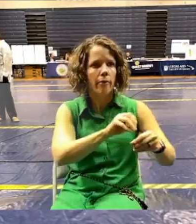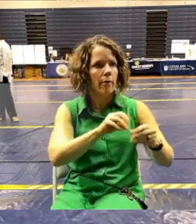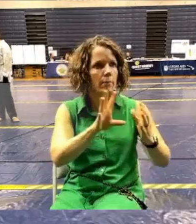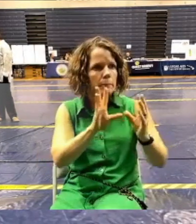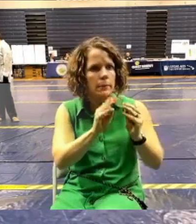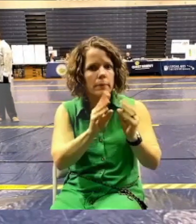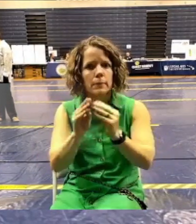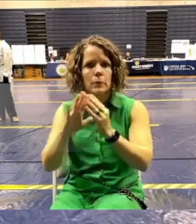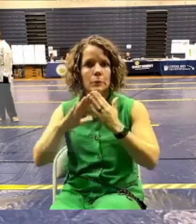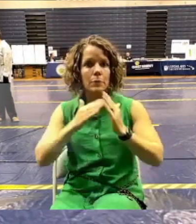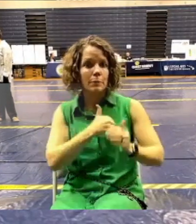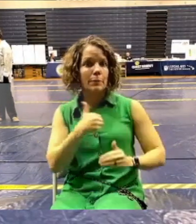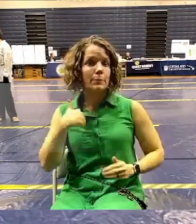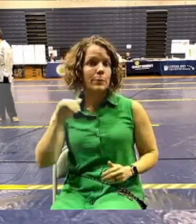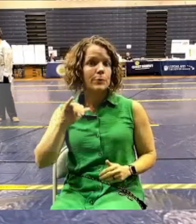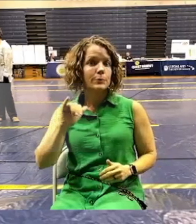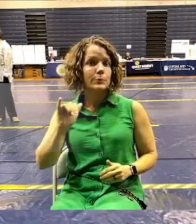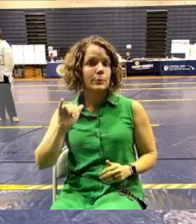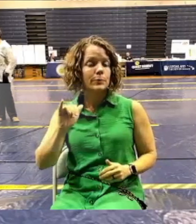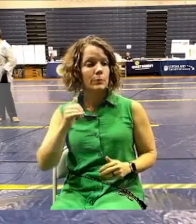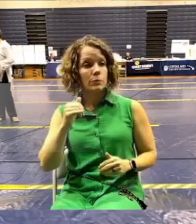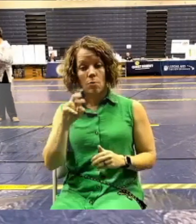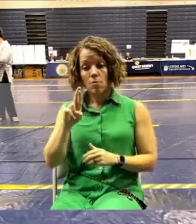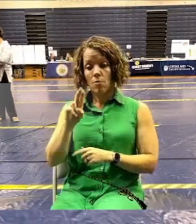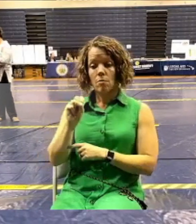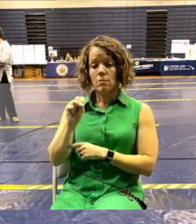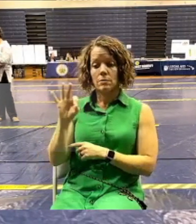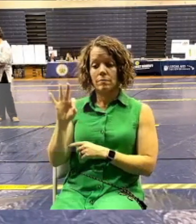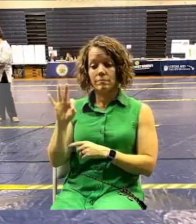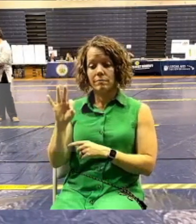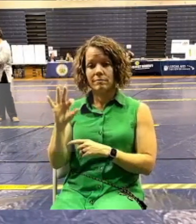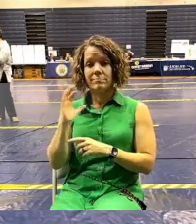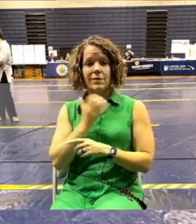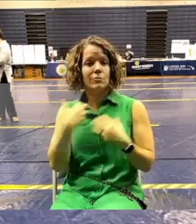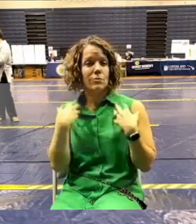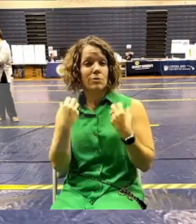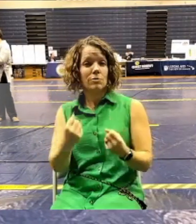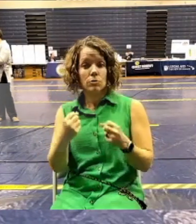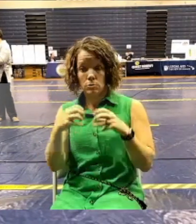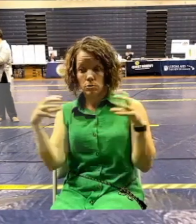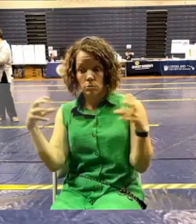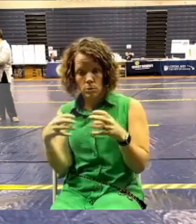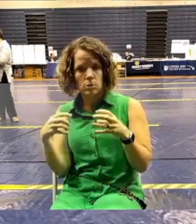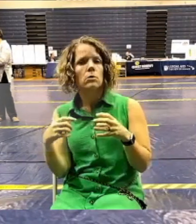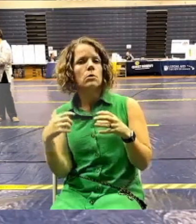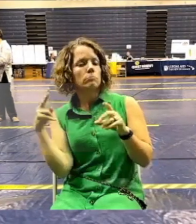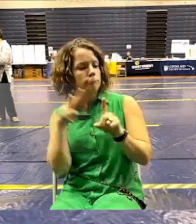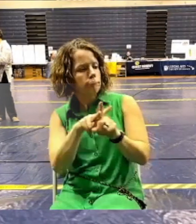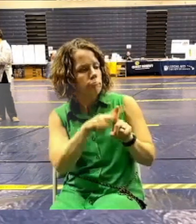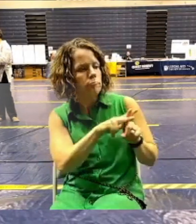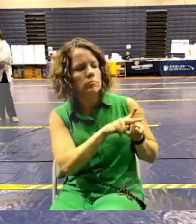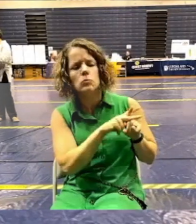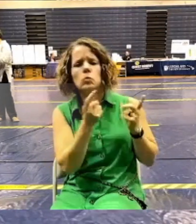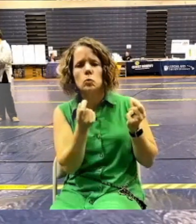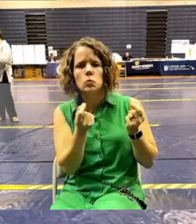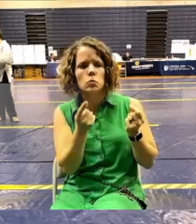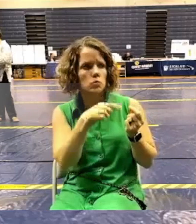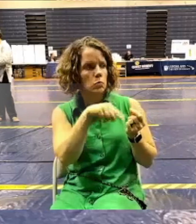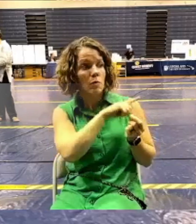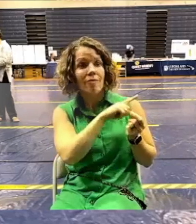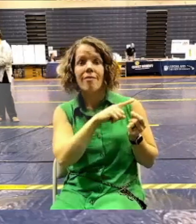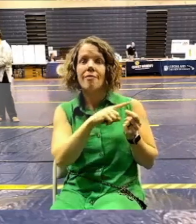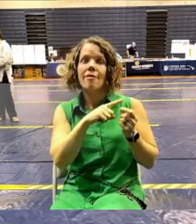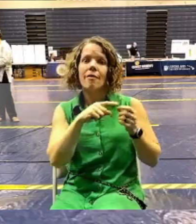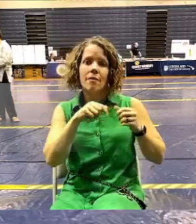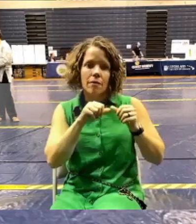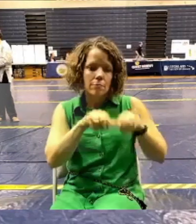six areas that recovery talked to you about. They each assigned to one. So they meet with their subgroups as well. But the biggest thing I wanted to